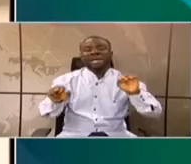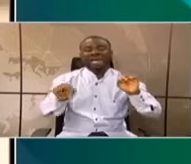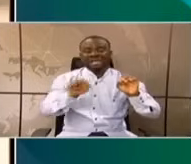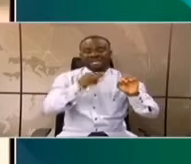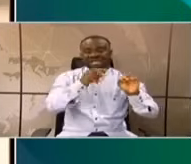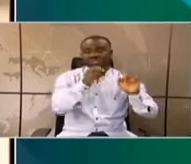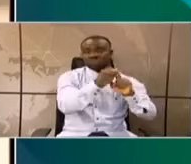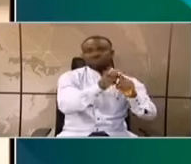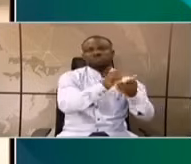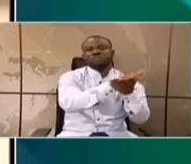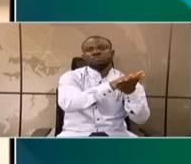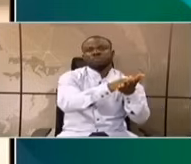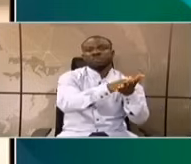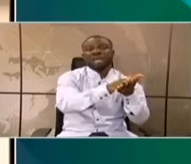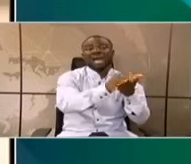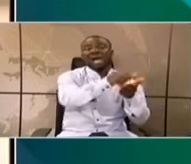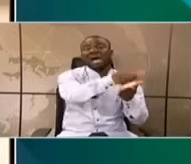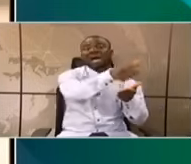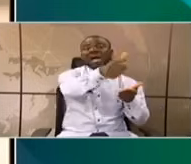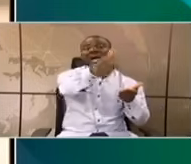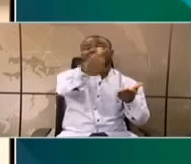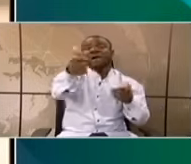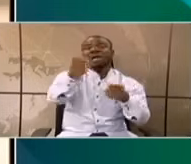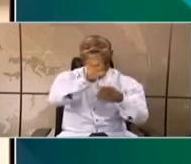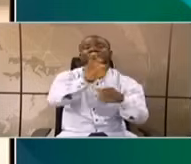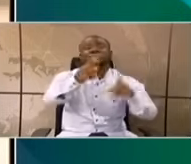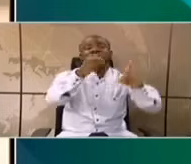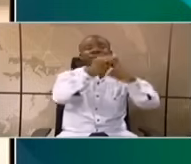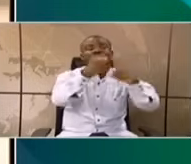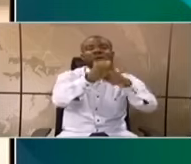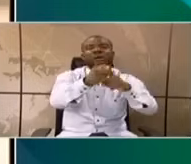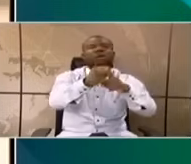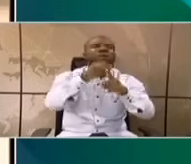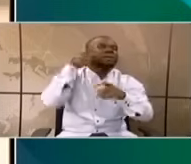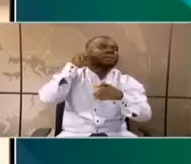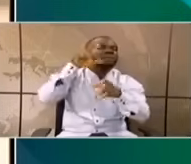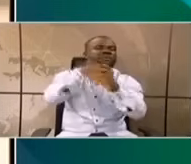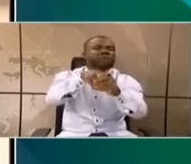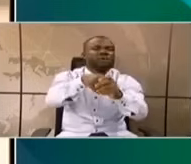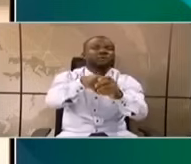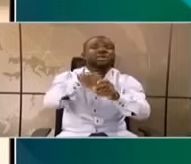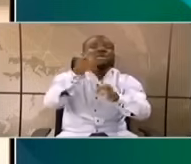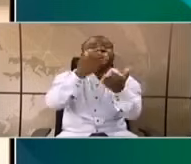Eastern region na umtu Galamsey. Udi aduane bia wo ha, we the poison.